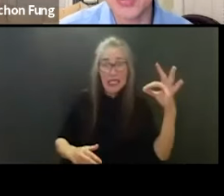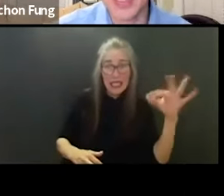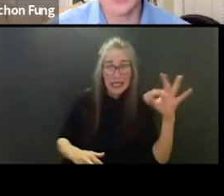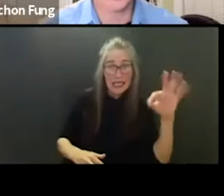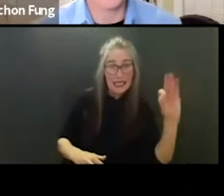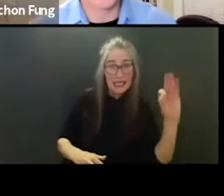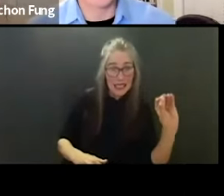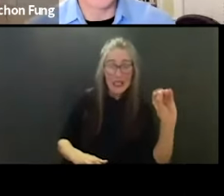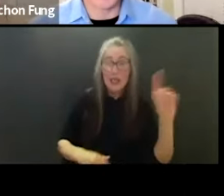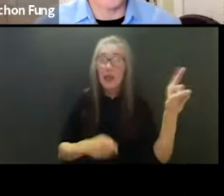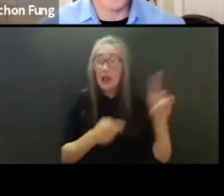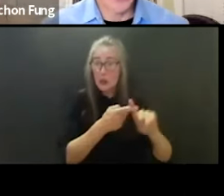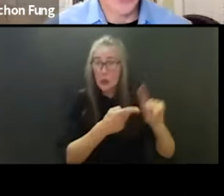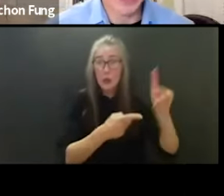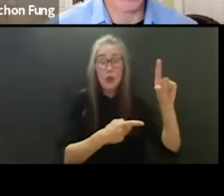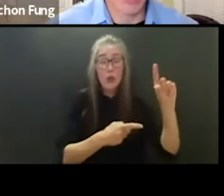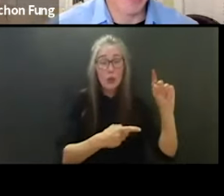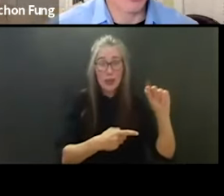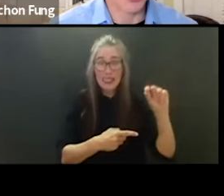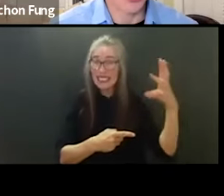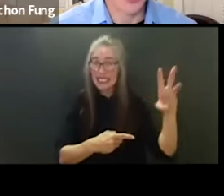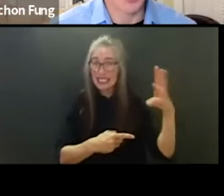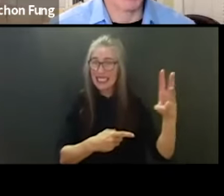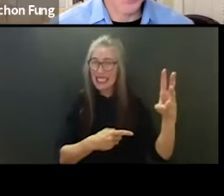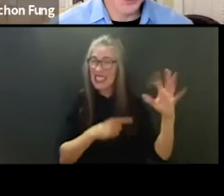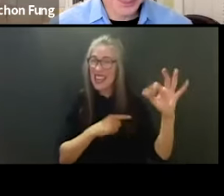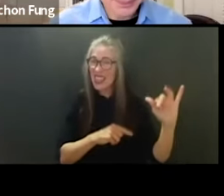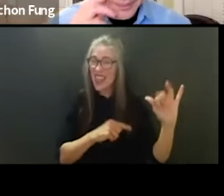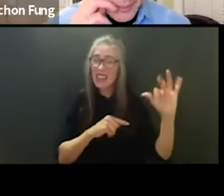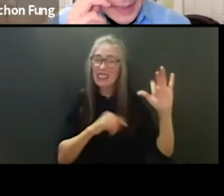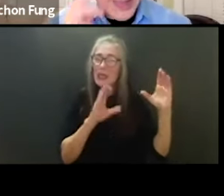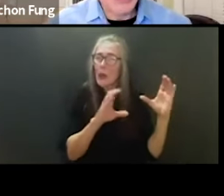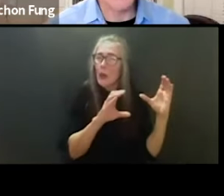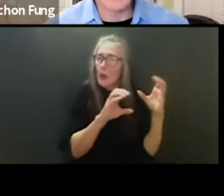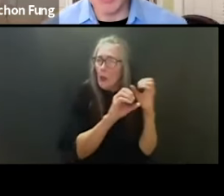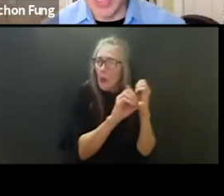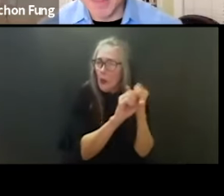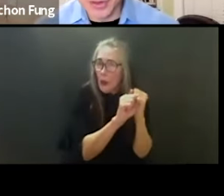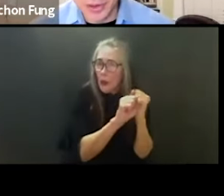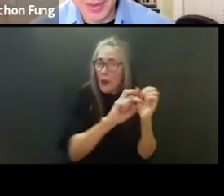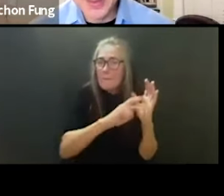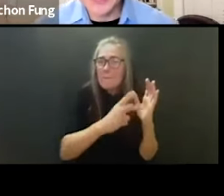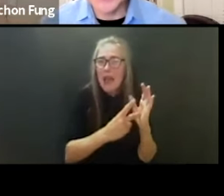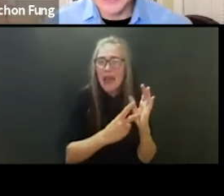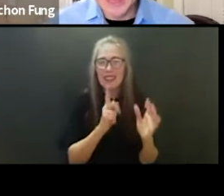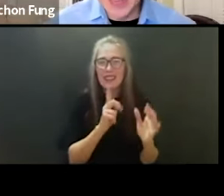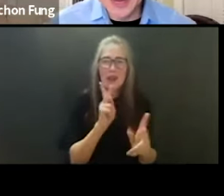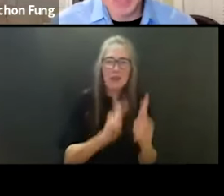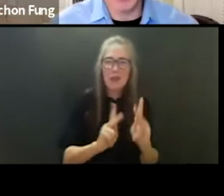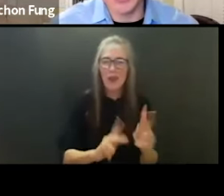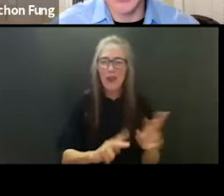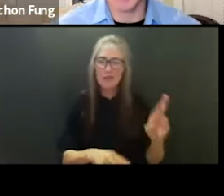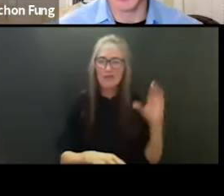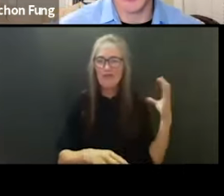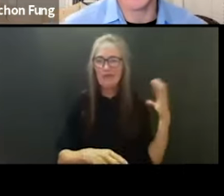to 2016 a narrow aperture time? It was narrow aperture in that